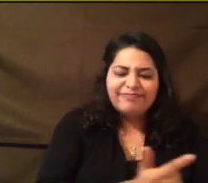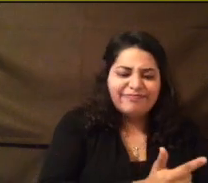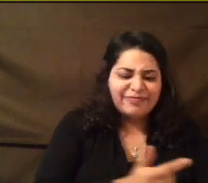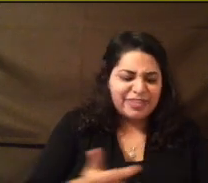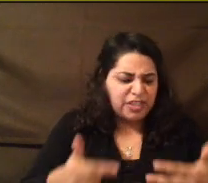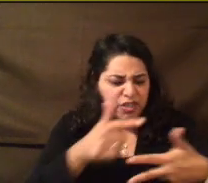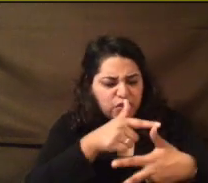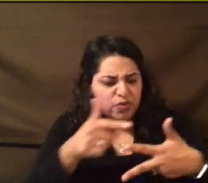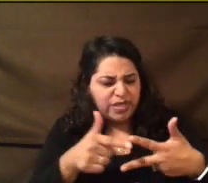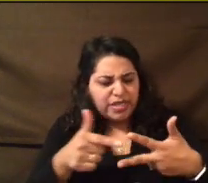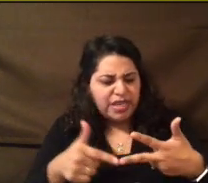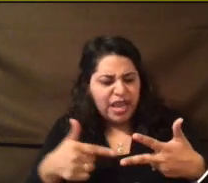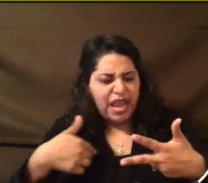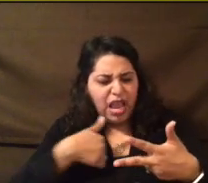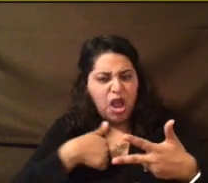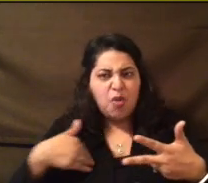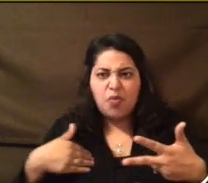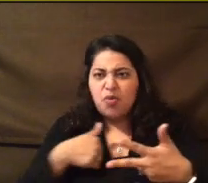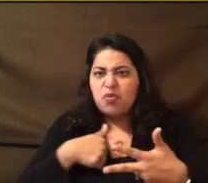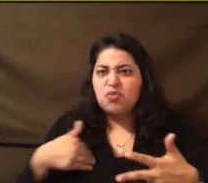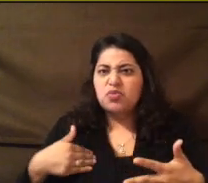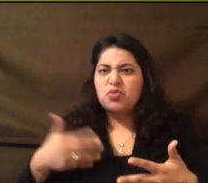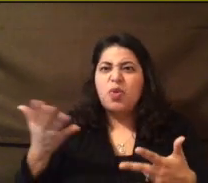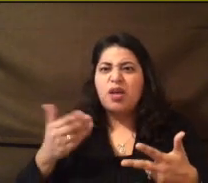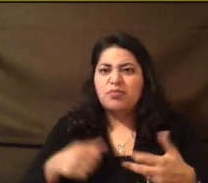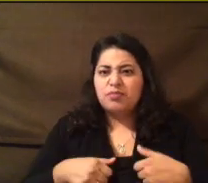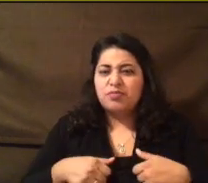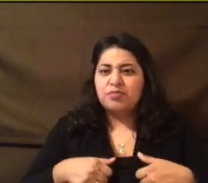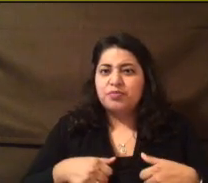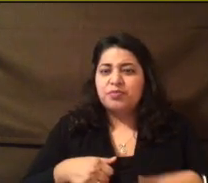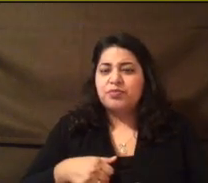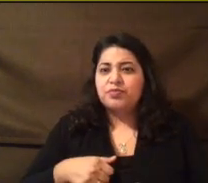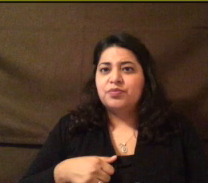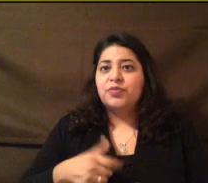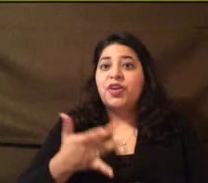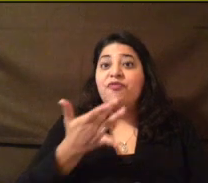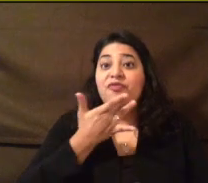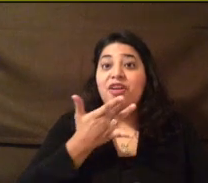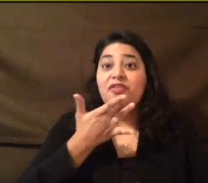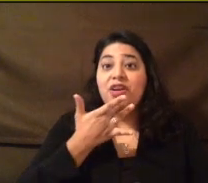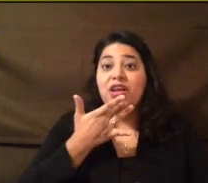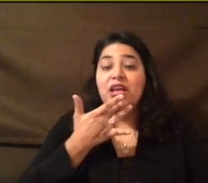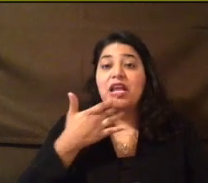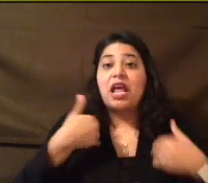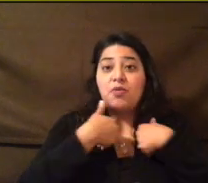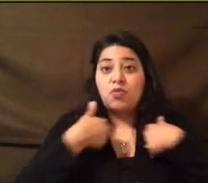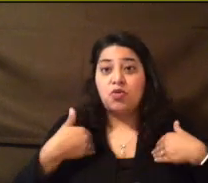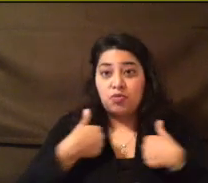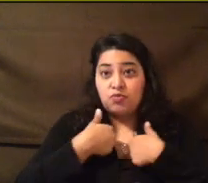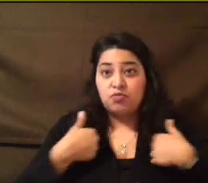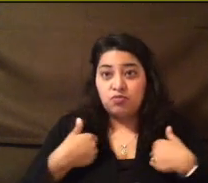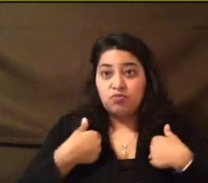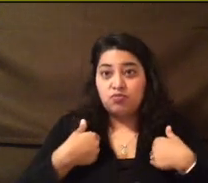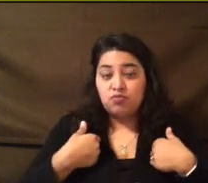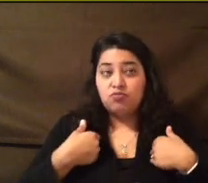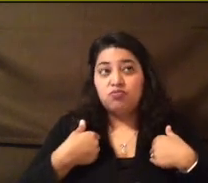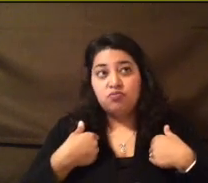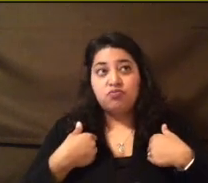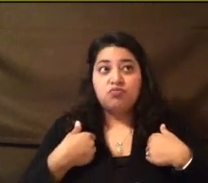now all of these animals refer to favorite